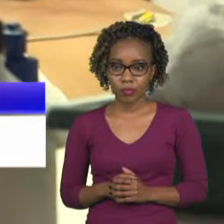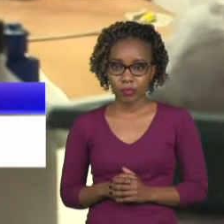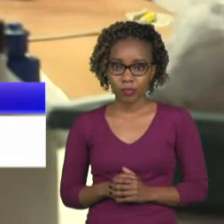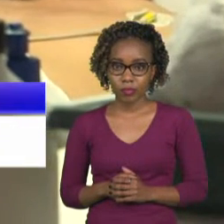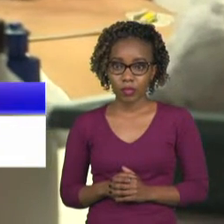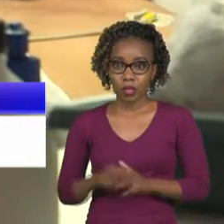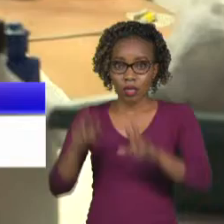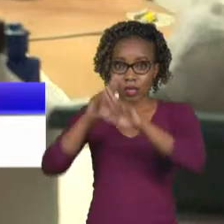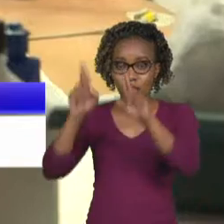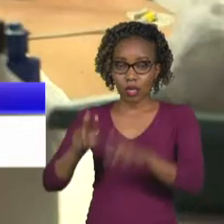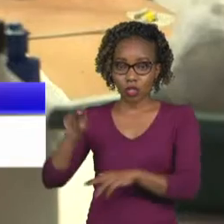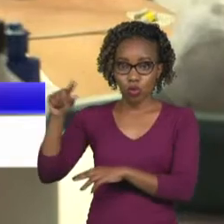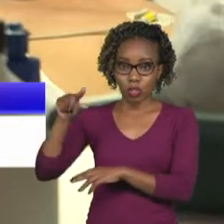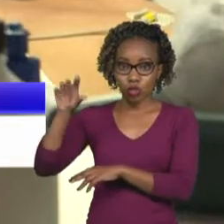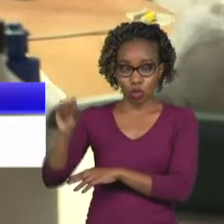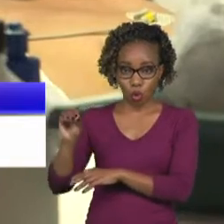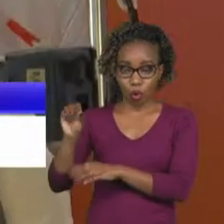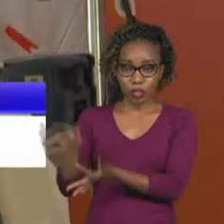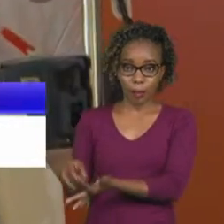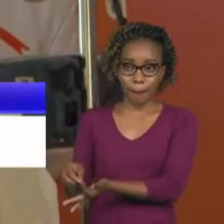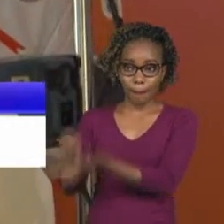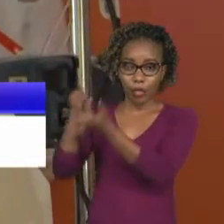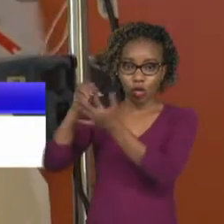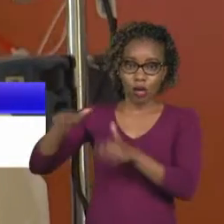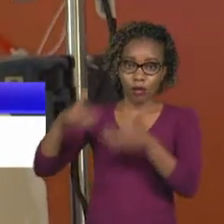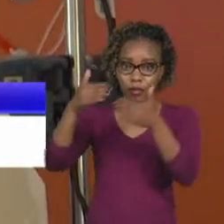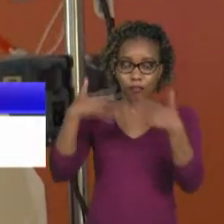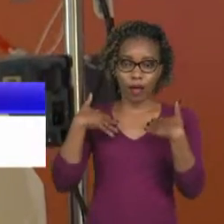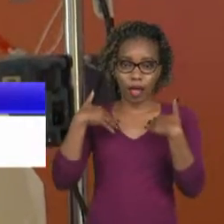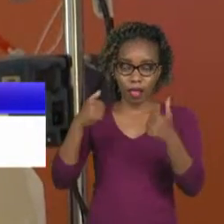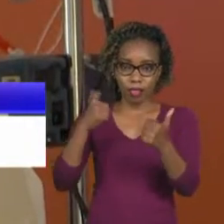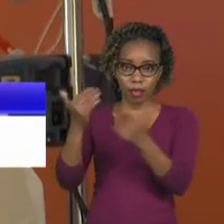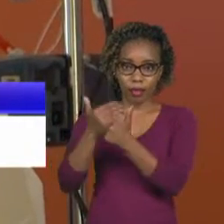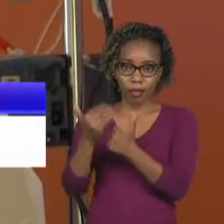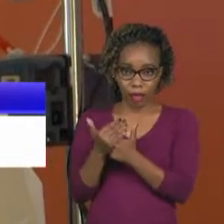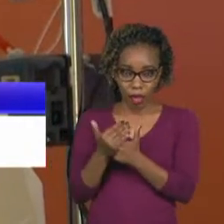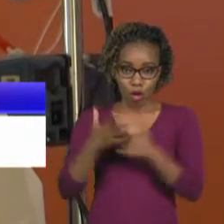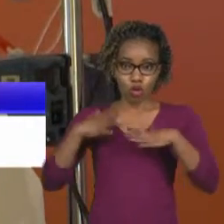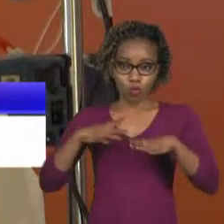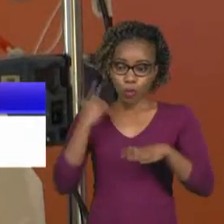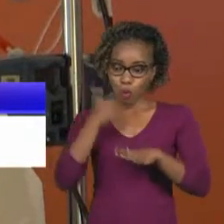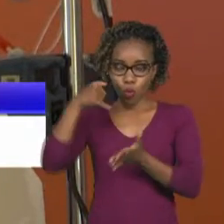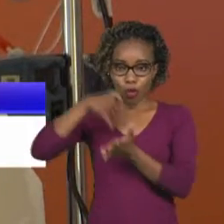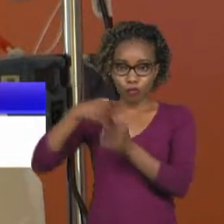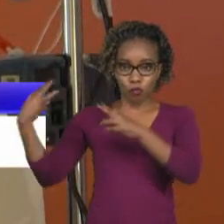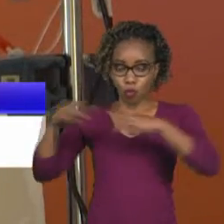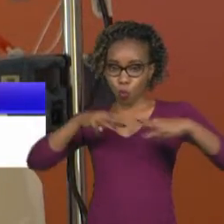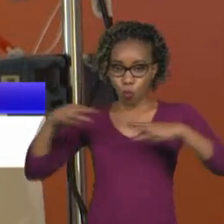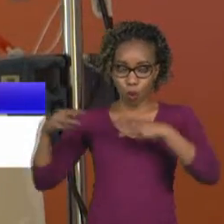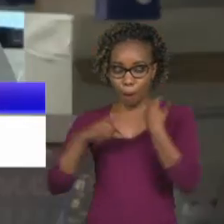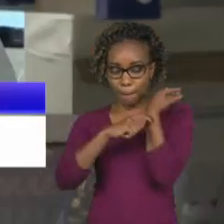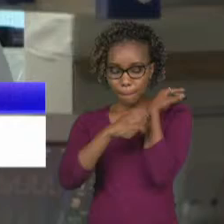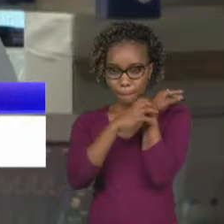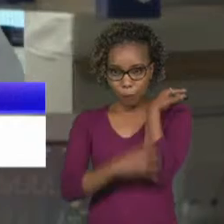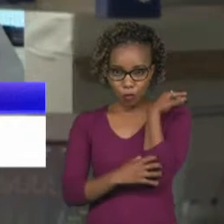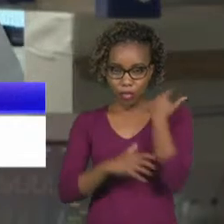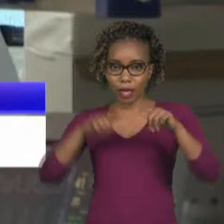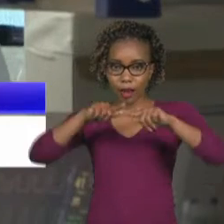international NGO emergency, which specializes in providing health care to victims of war, poverty and landmines,